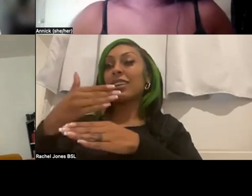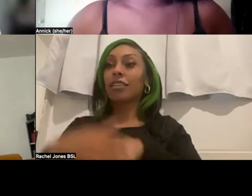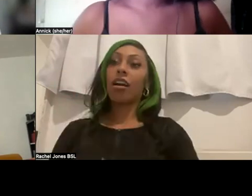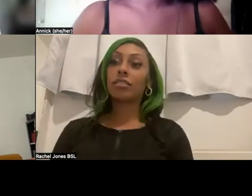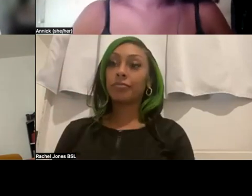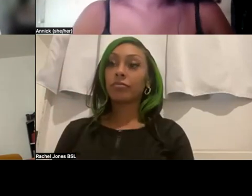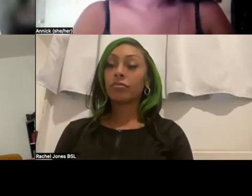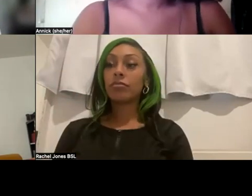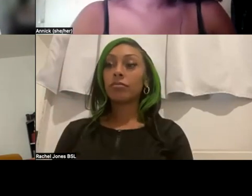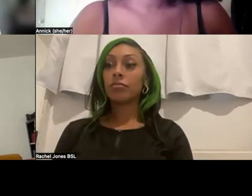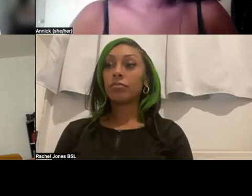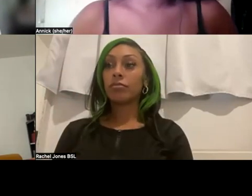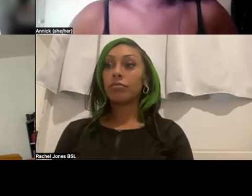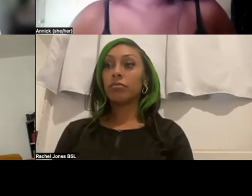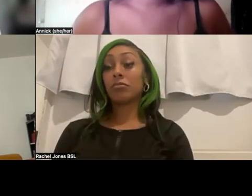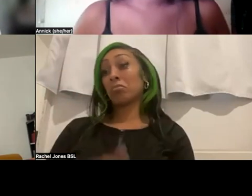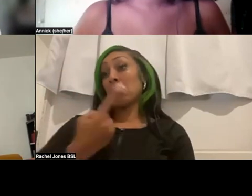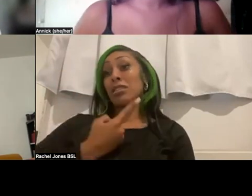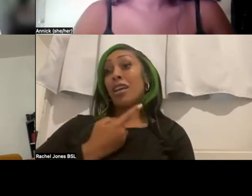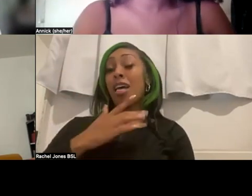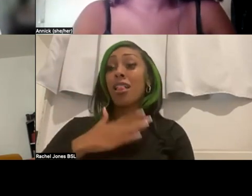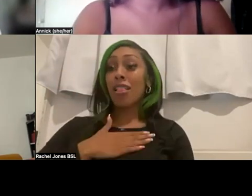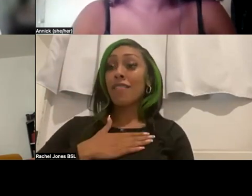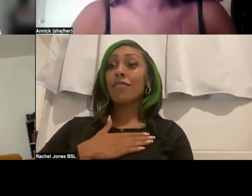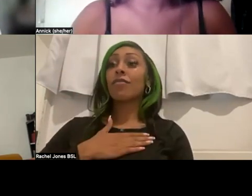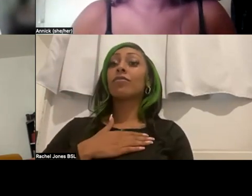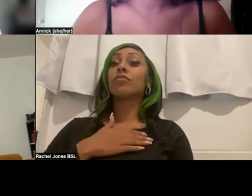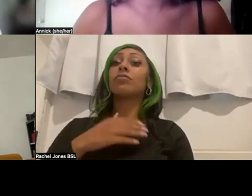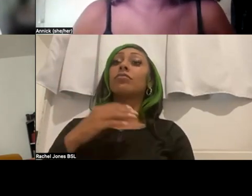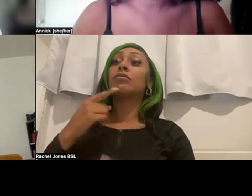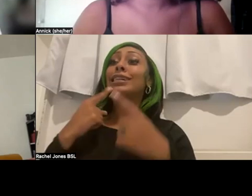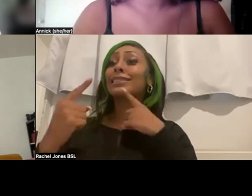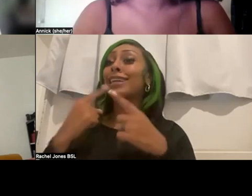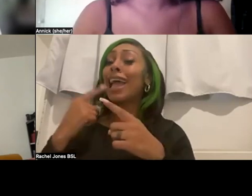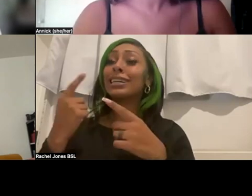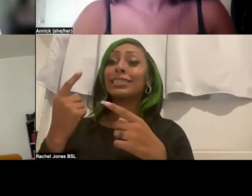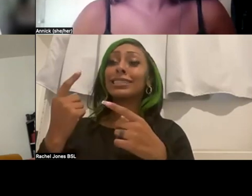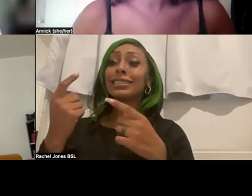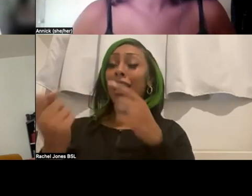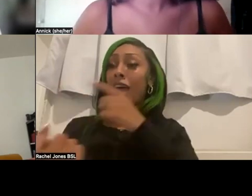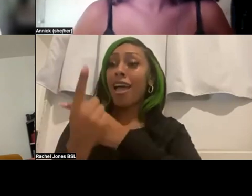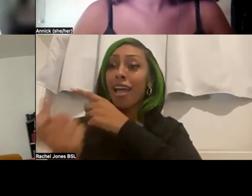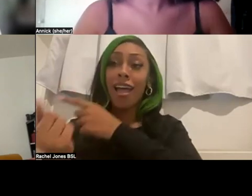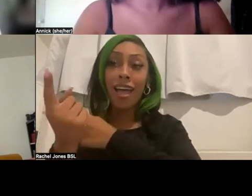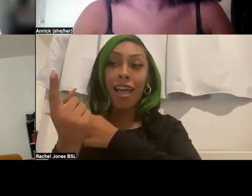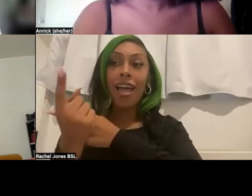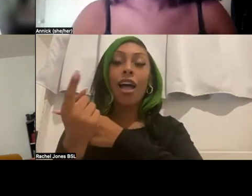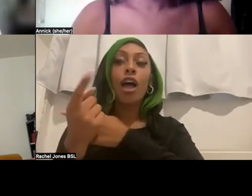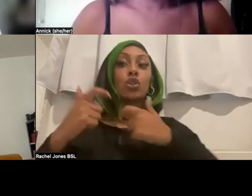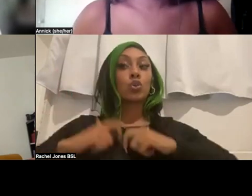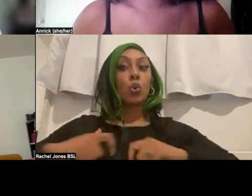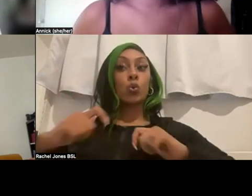I would say that for me, the question of data collection shows up daily as a social worker.